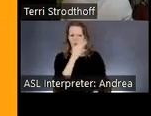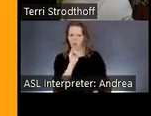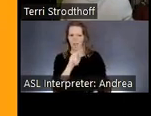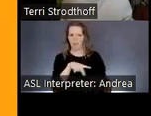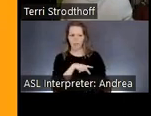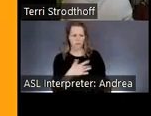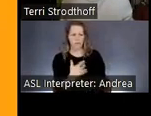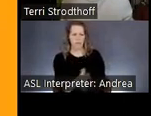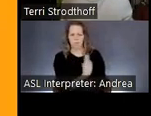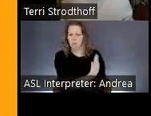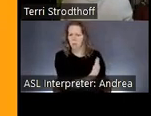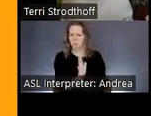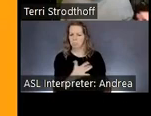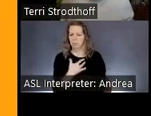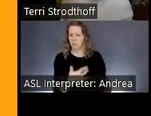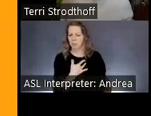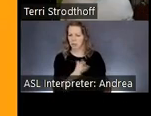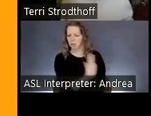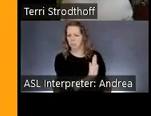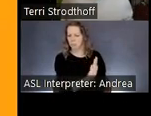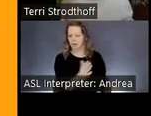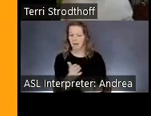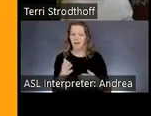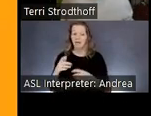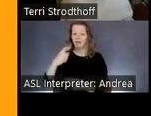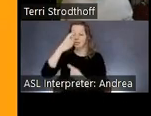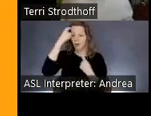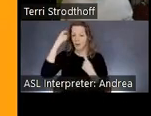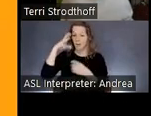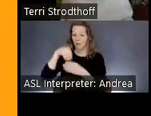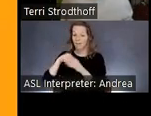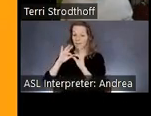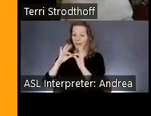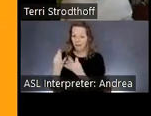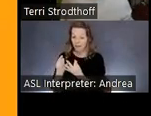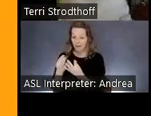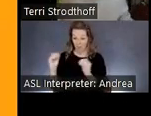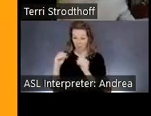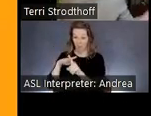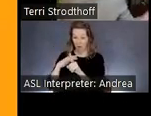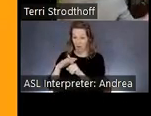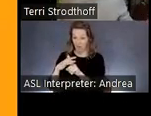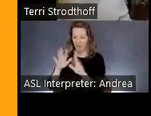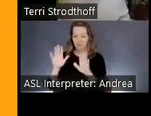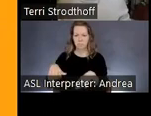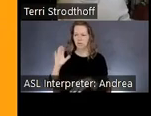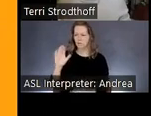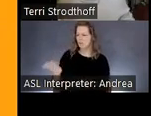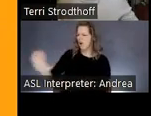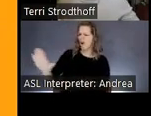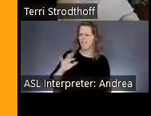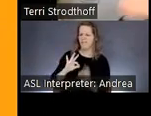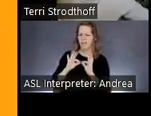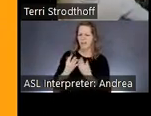are. Trauma in a family, decontextualized over time, can look like family traits. Ooh, that's just the way that family